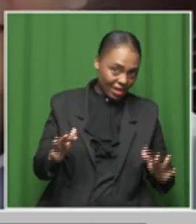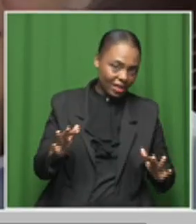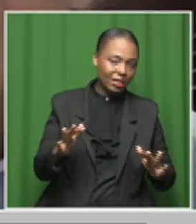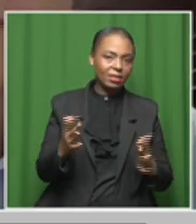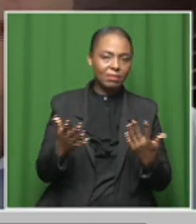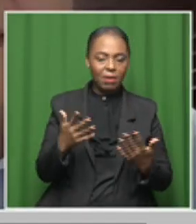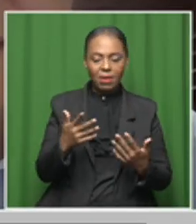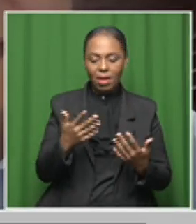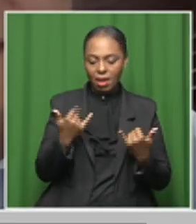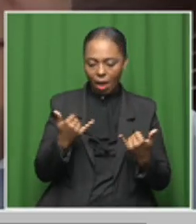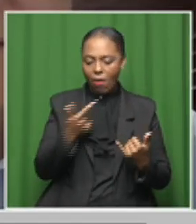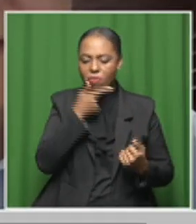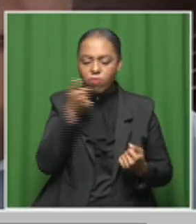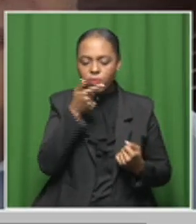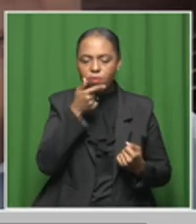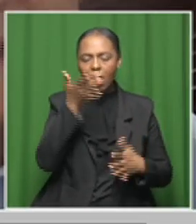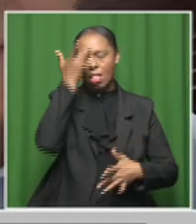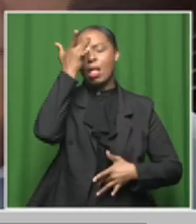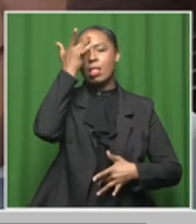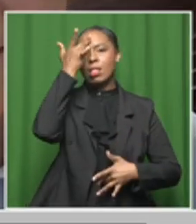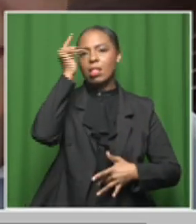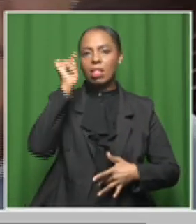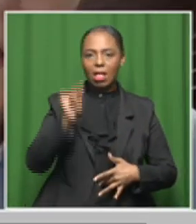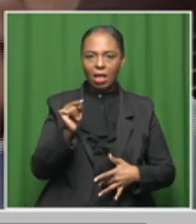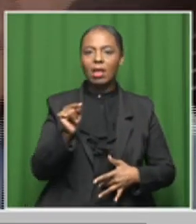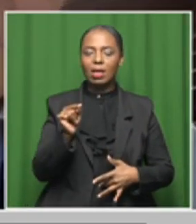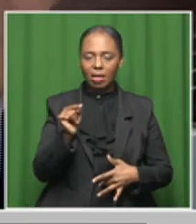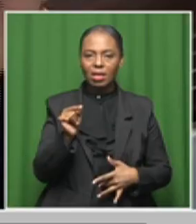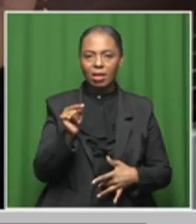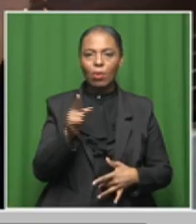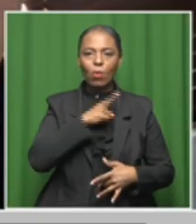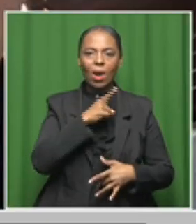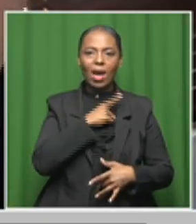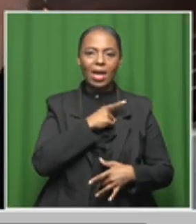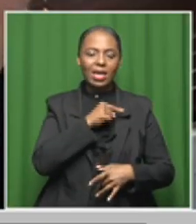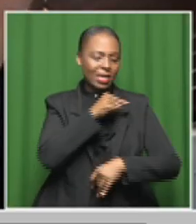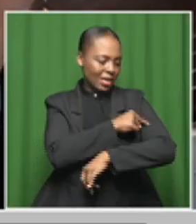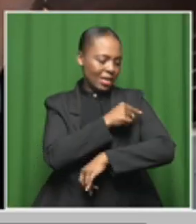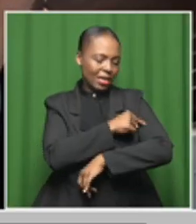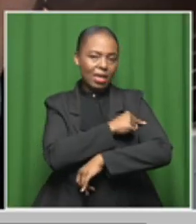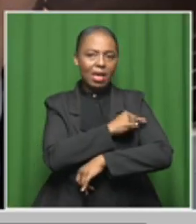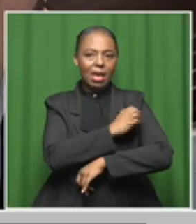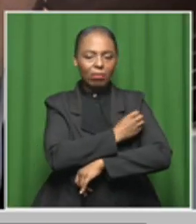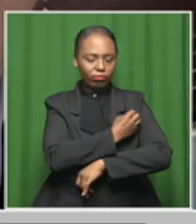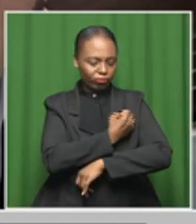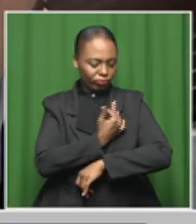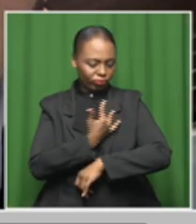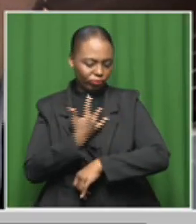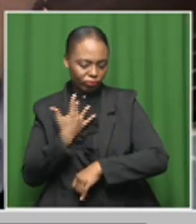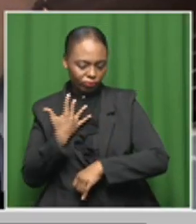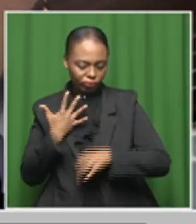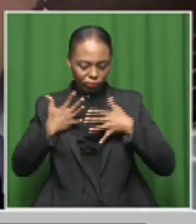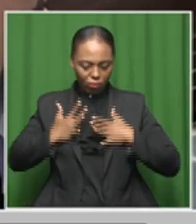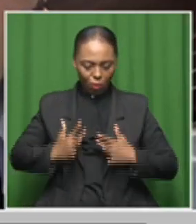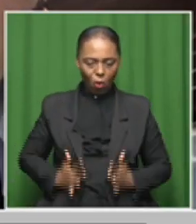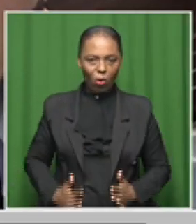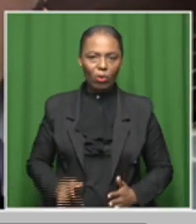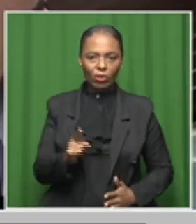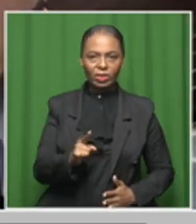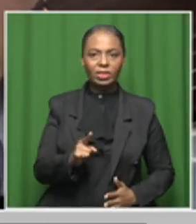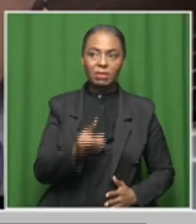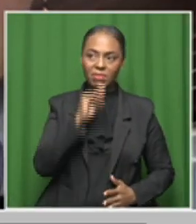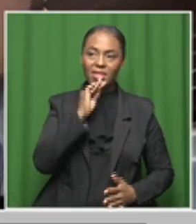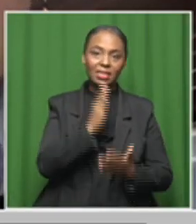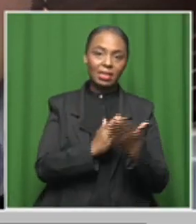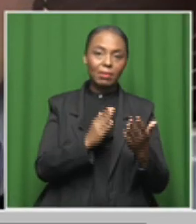Or it isn't 100% effective. Yeah. And none of our vaccines and none of our medications are 100% effective. Mm-hmm. So rather see it's going to